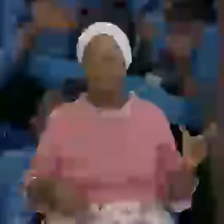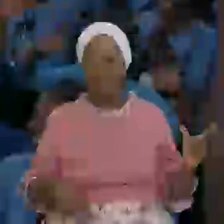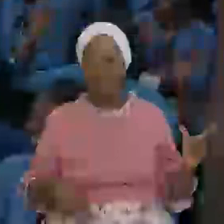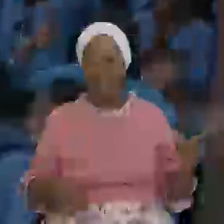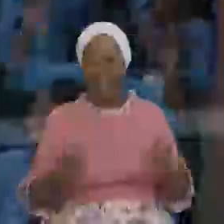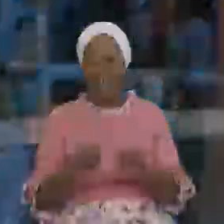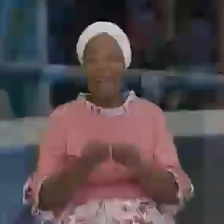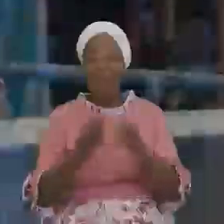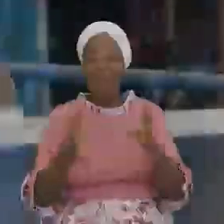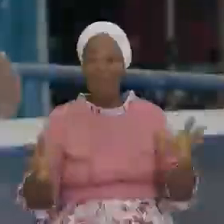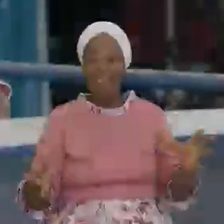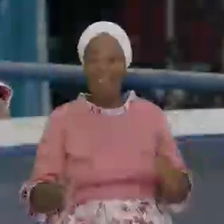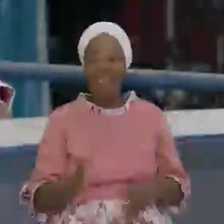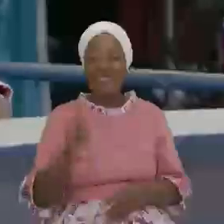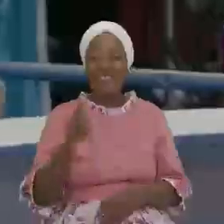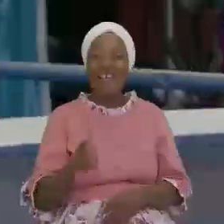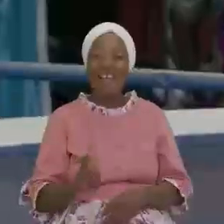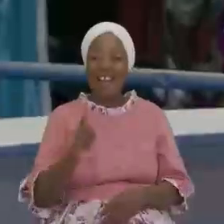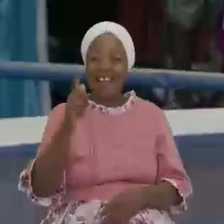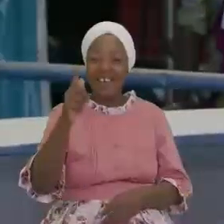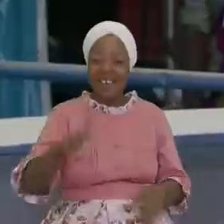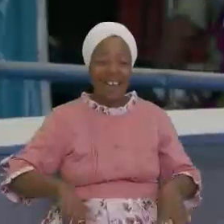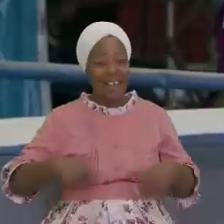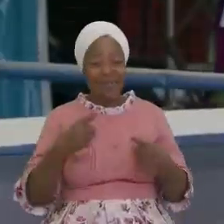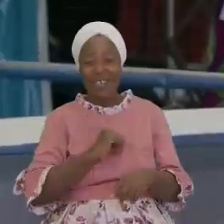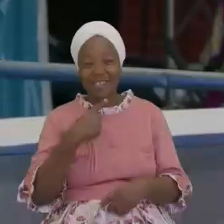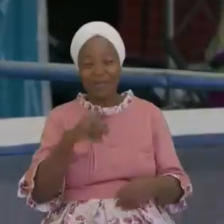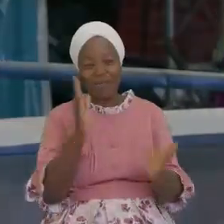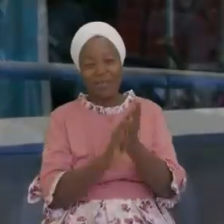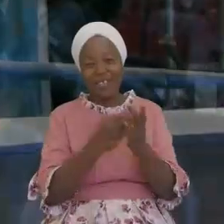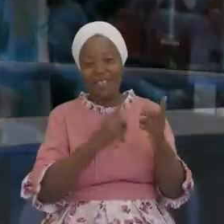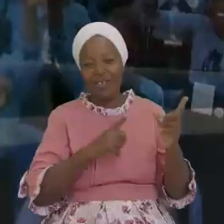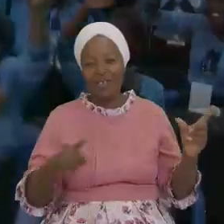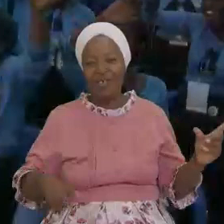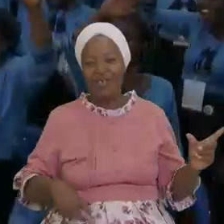Abundant life. I said, praise the Lord.